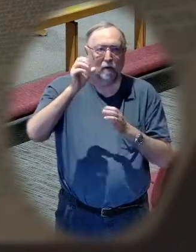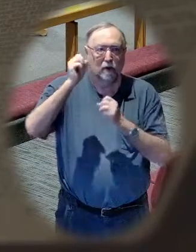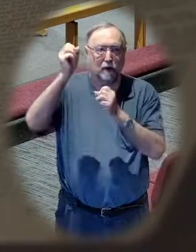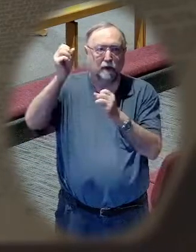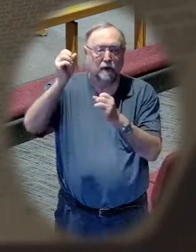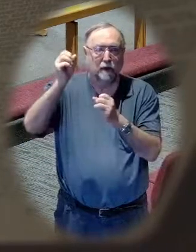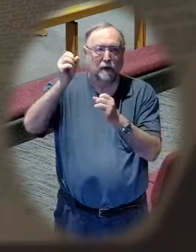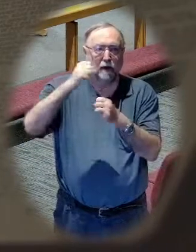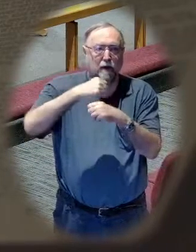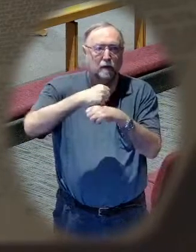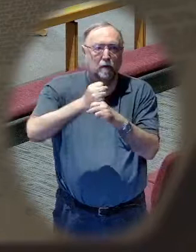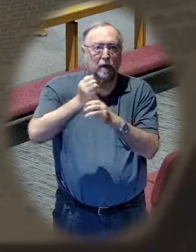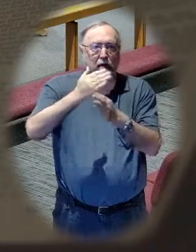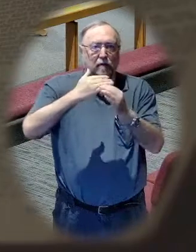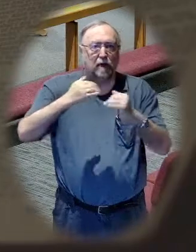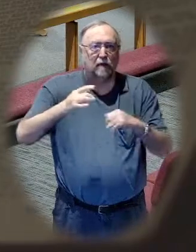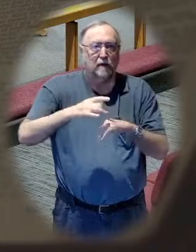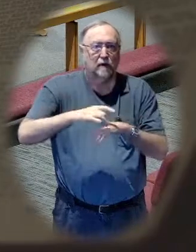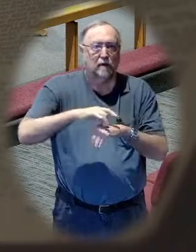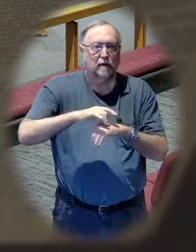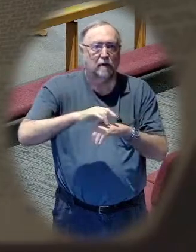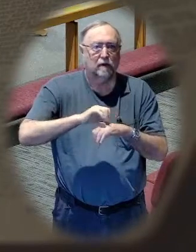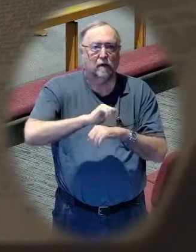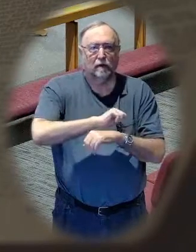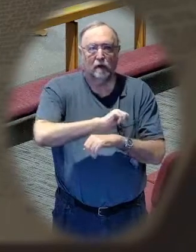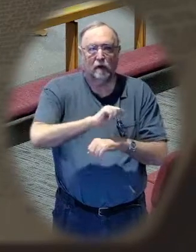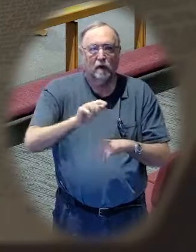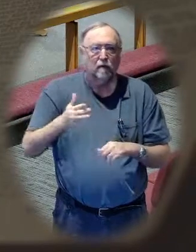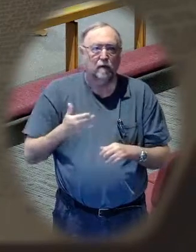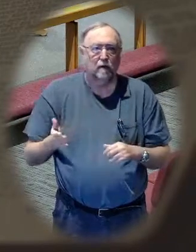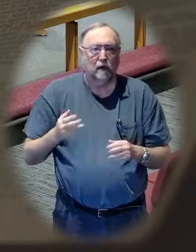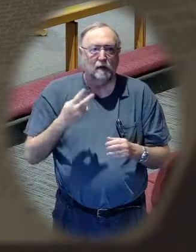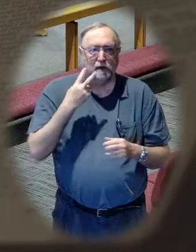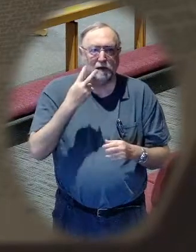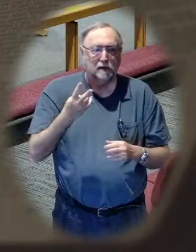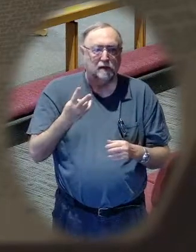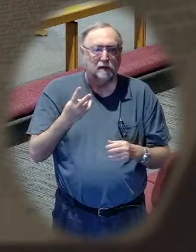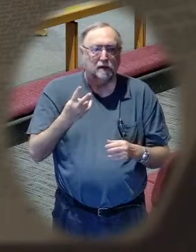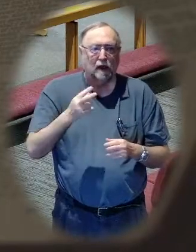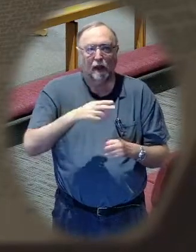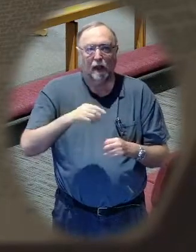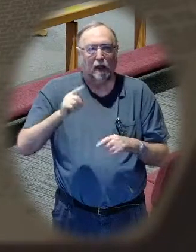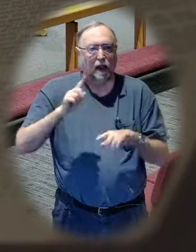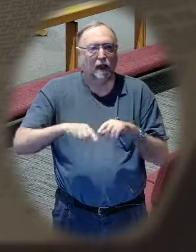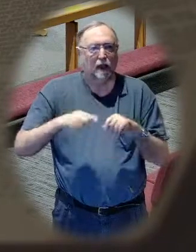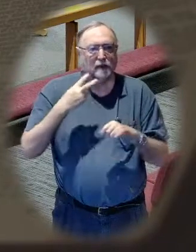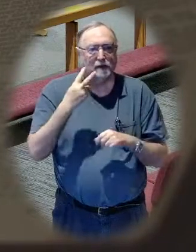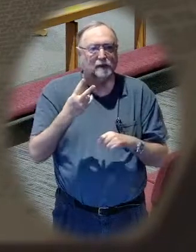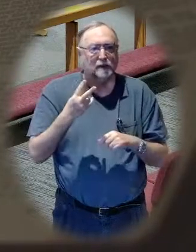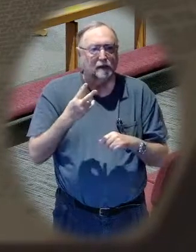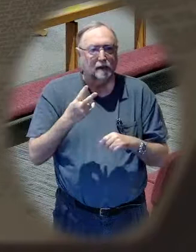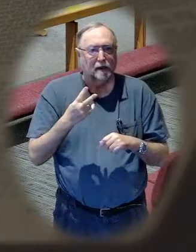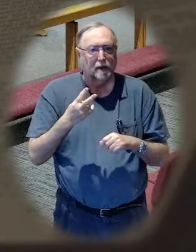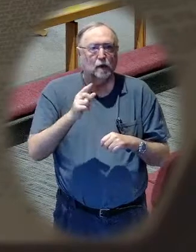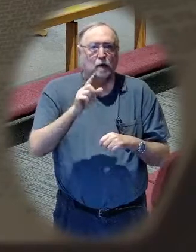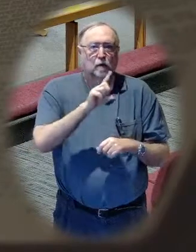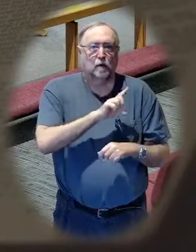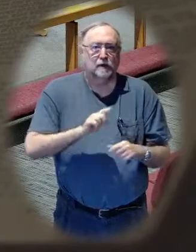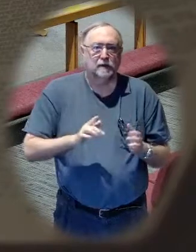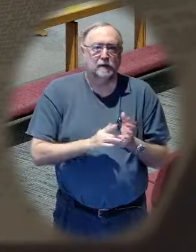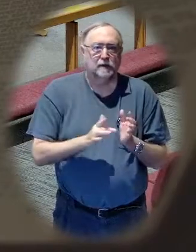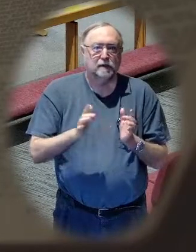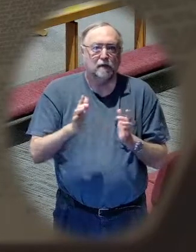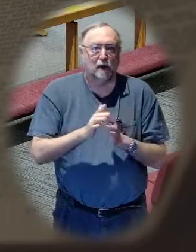Father Almighty, maker of heaven and earth, and of all things visible and invisible, and in one